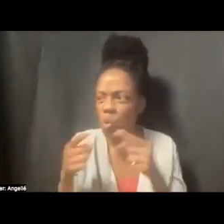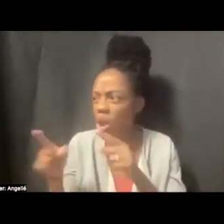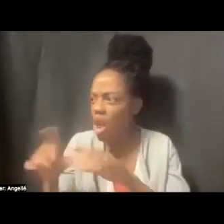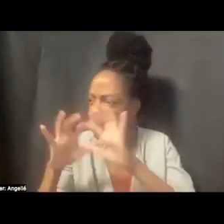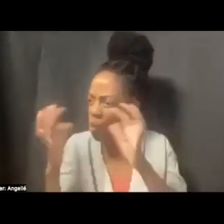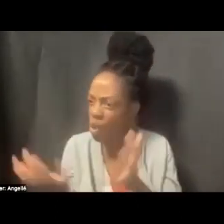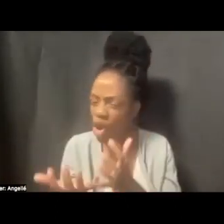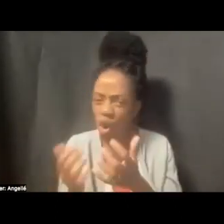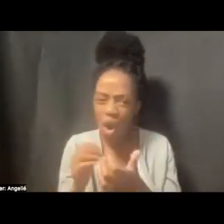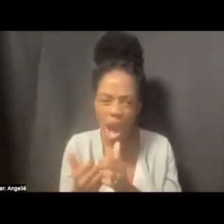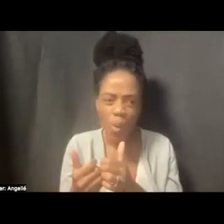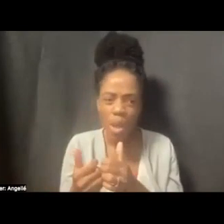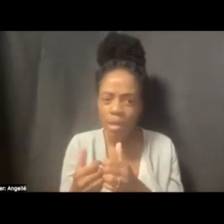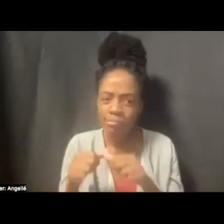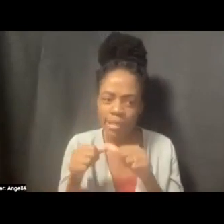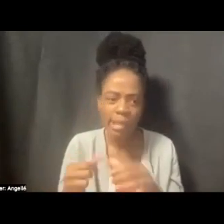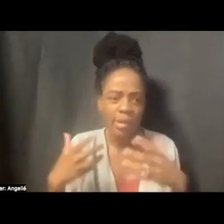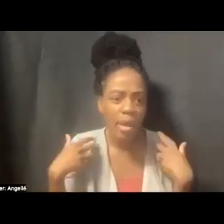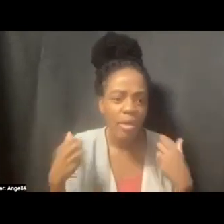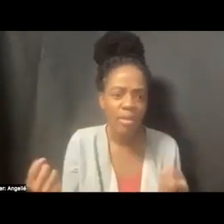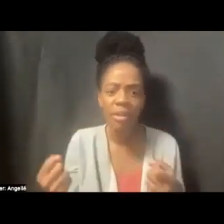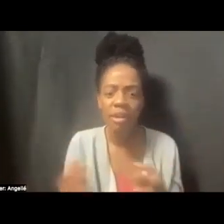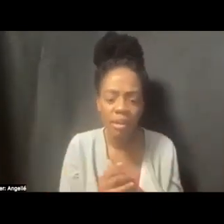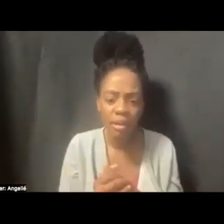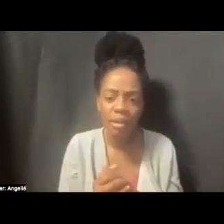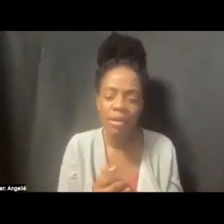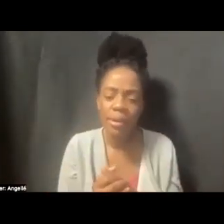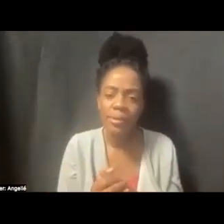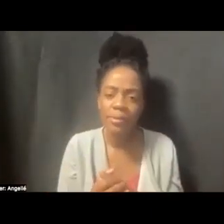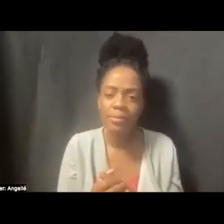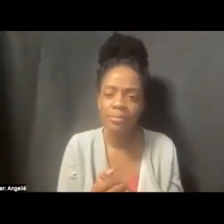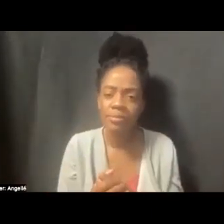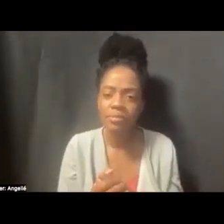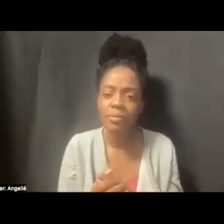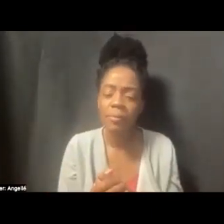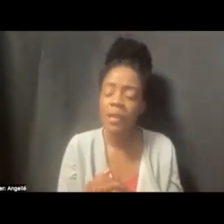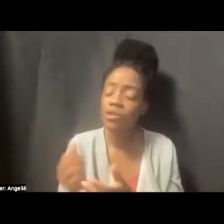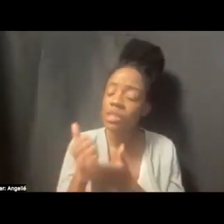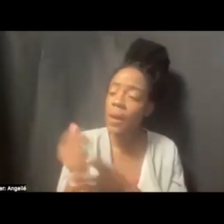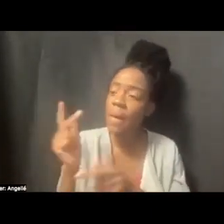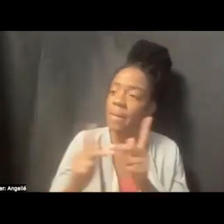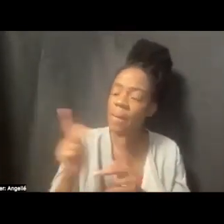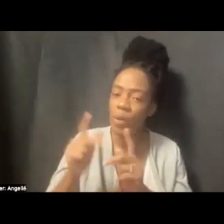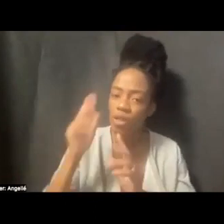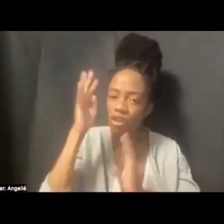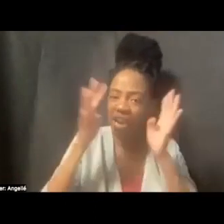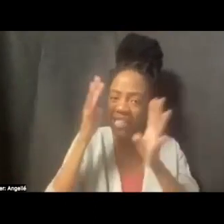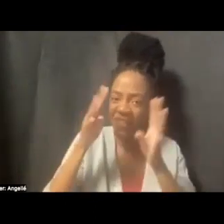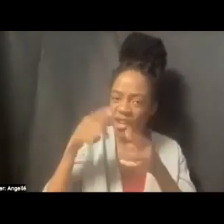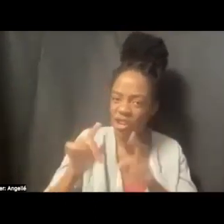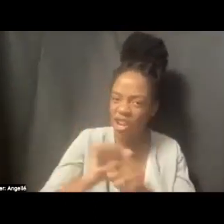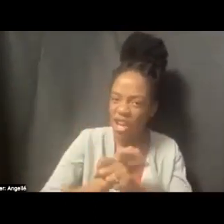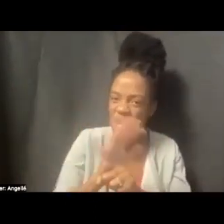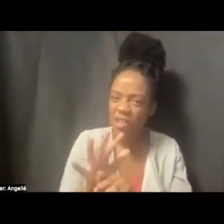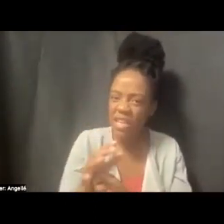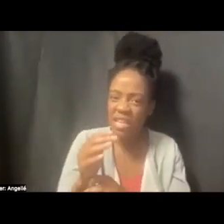and how do we stay healthy? And to be able to help people be creative during that time. And some people had